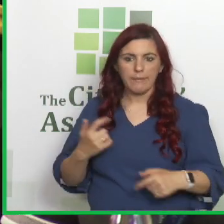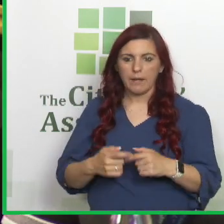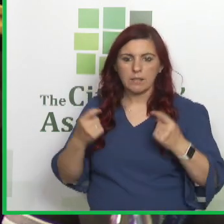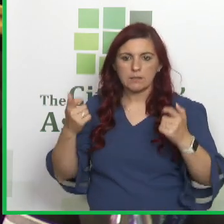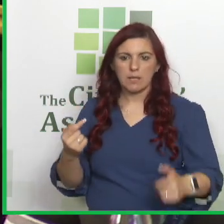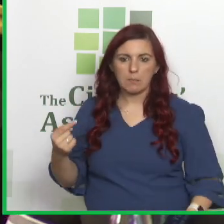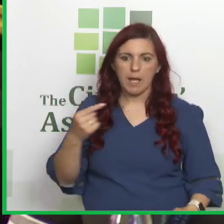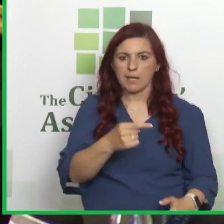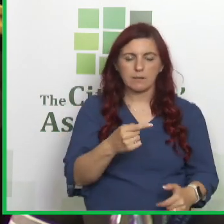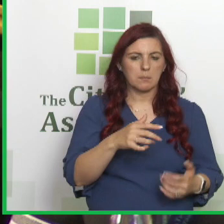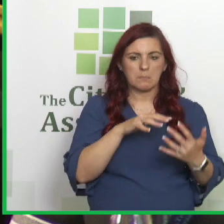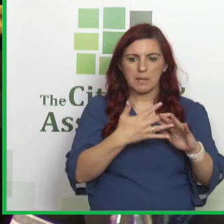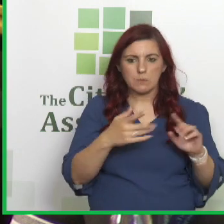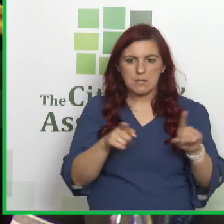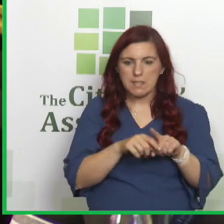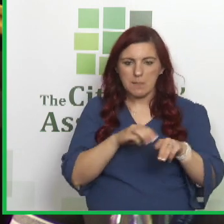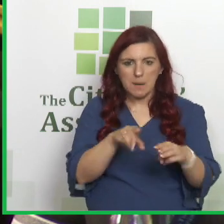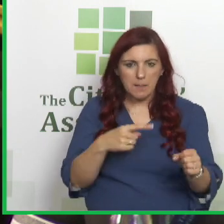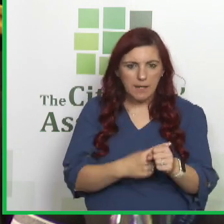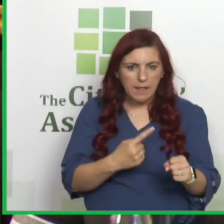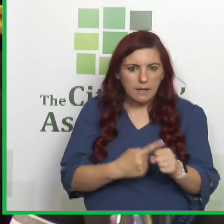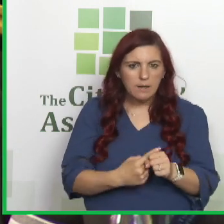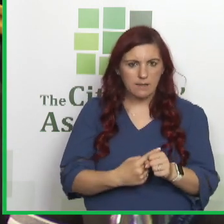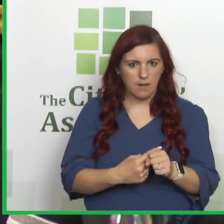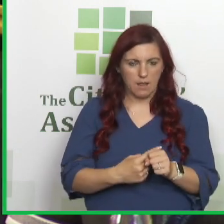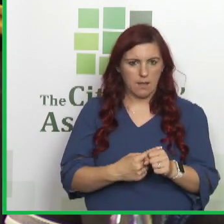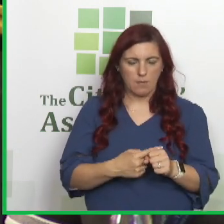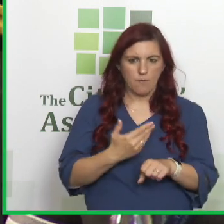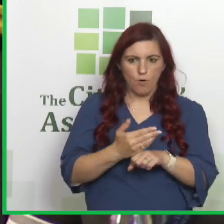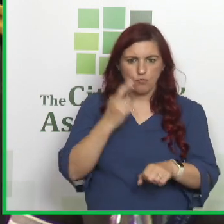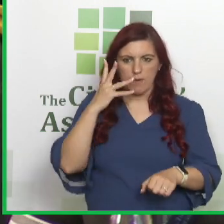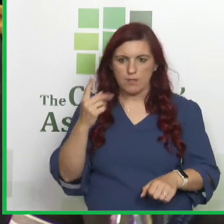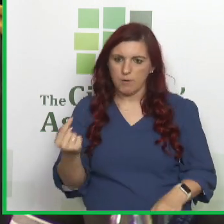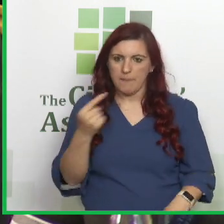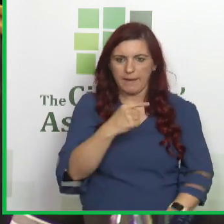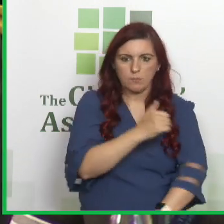community and we get mixing with the same people again. And before you know it, you're back in prison or you're dead.